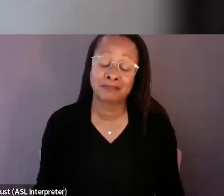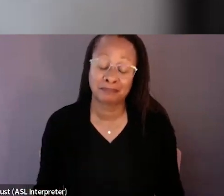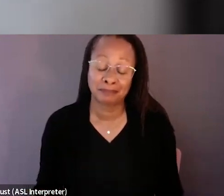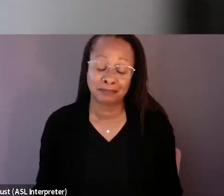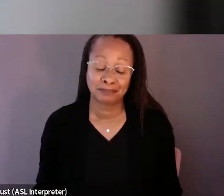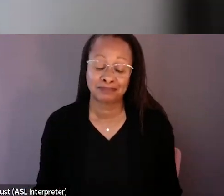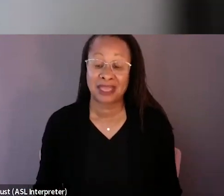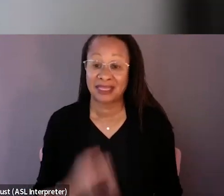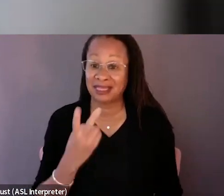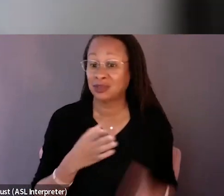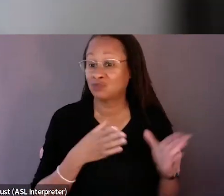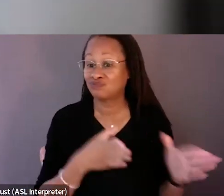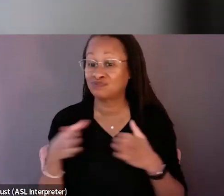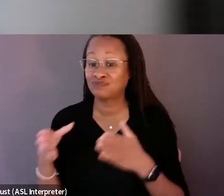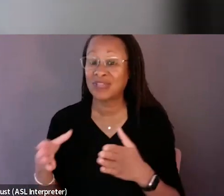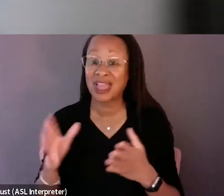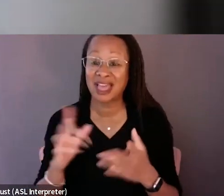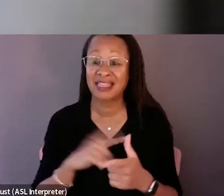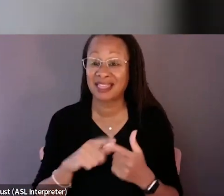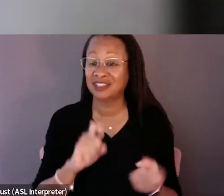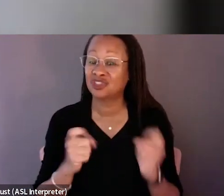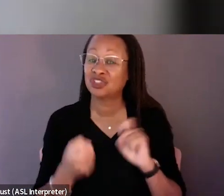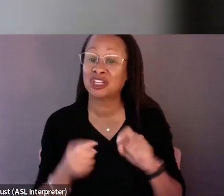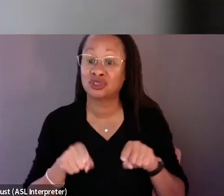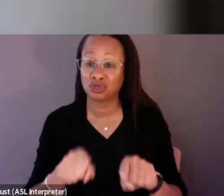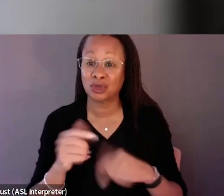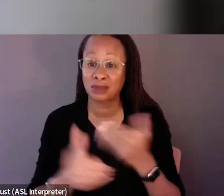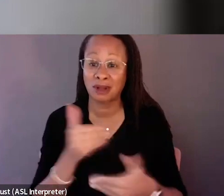the 2 direction, and it changed during the process.